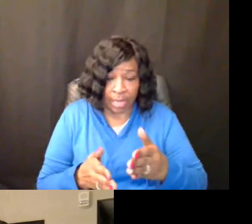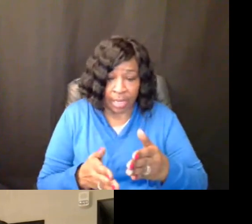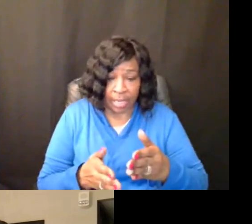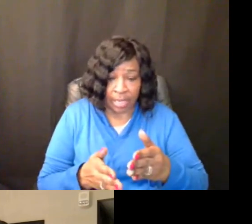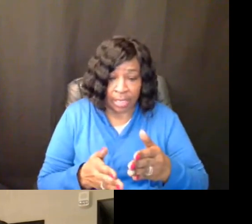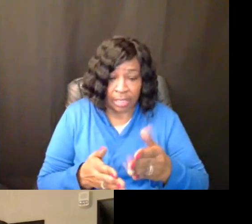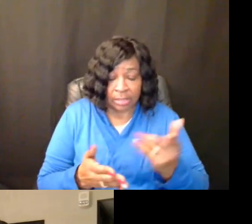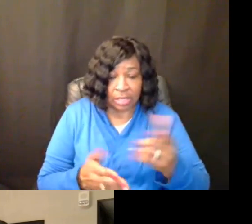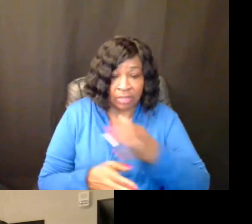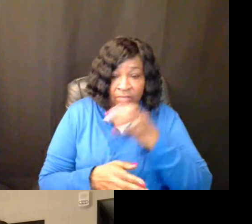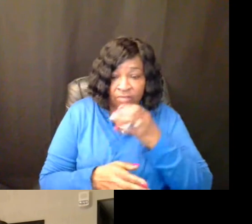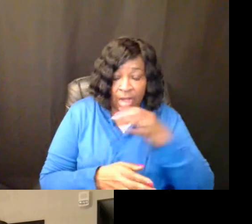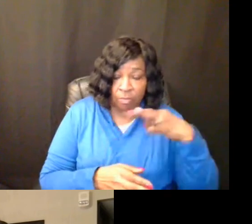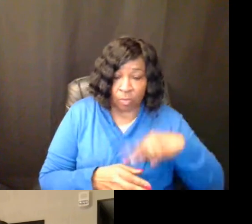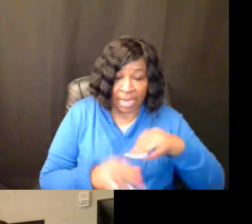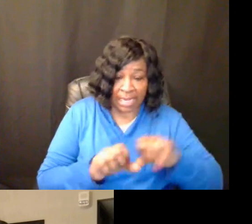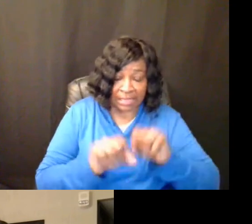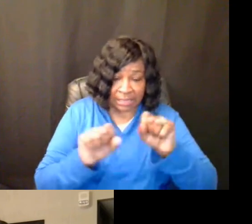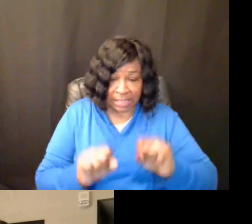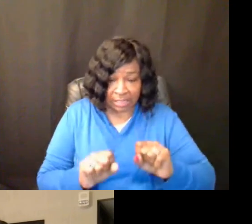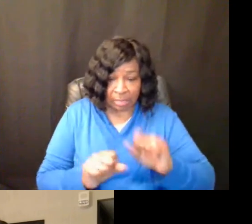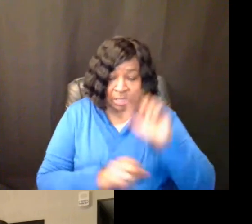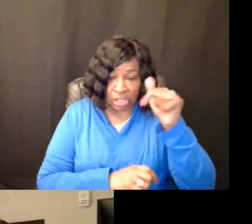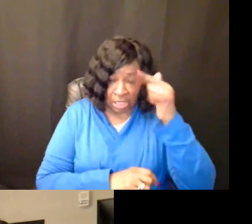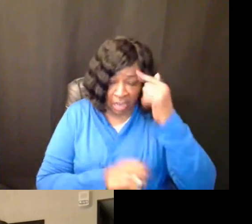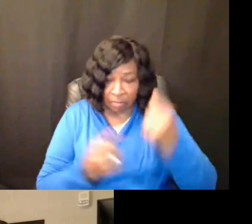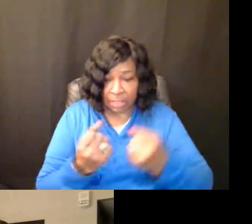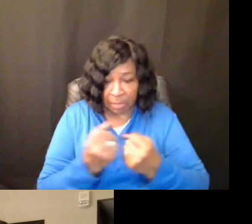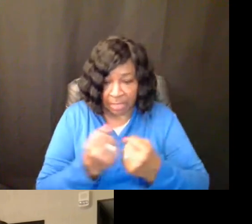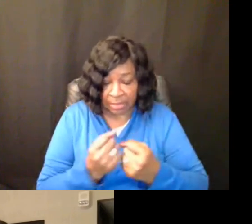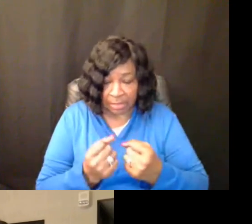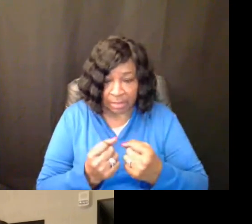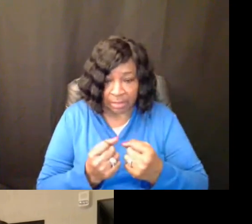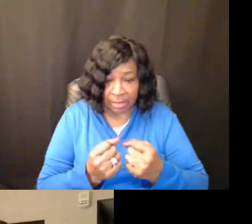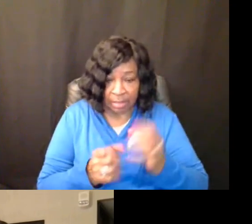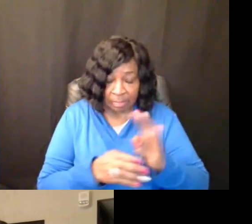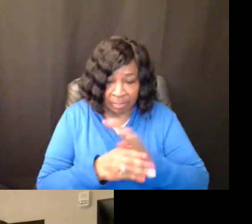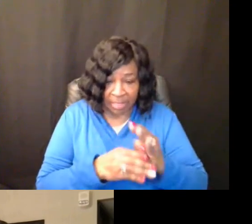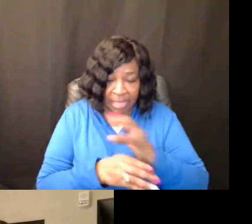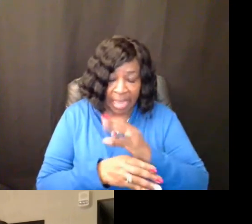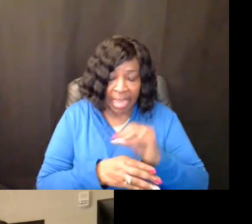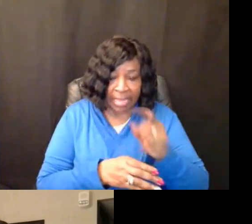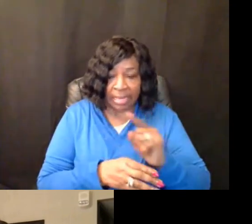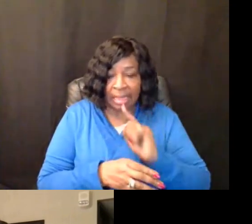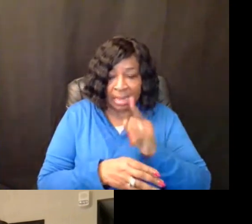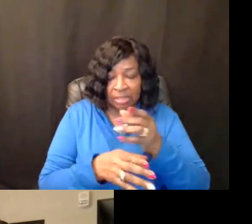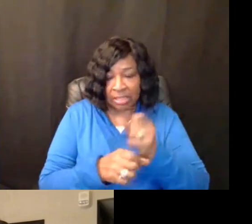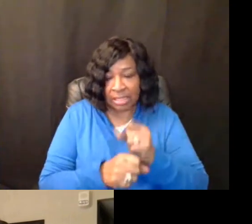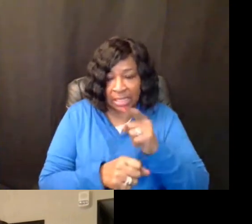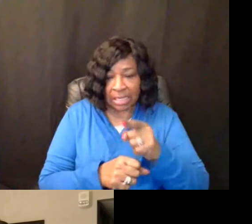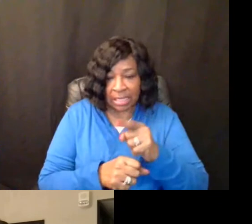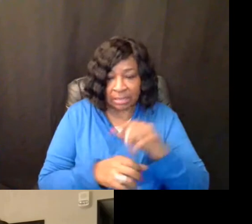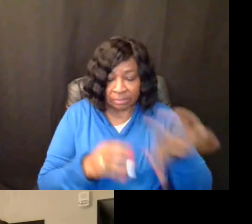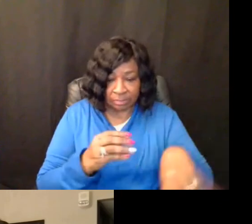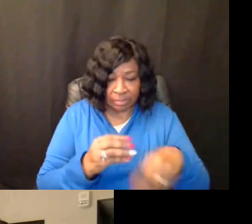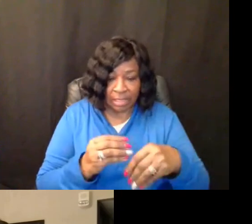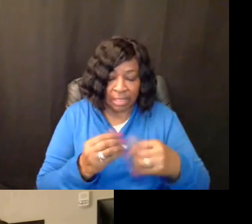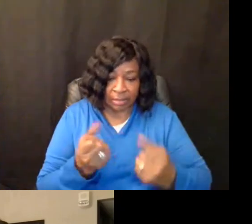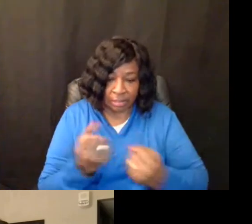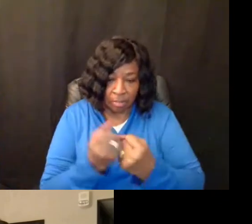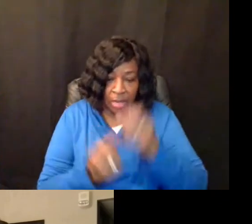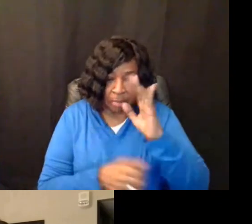the farm credit system is a government sponsored entity, and it actually it's somewhat subsidized by the federal